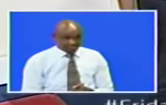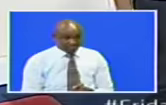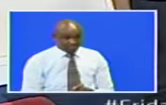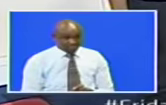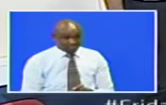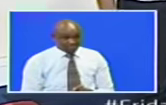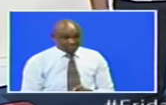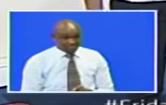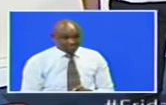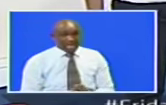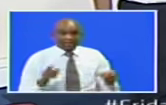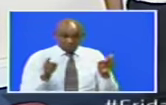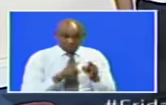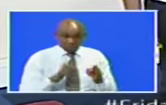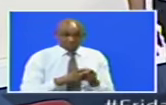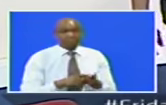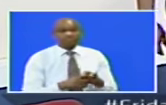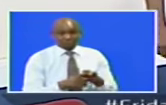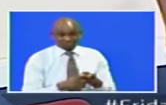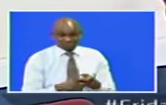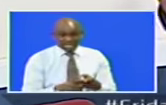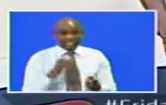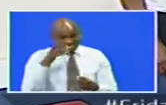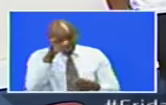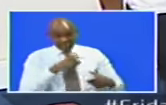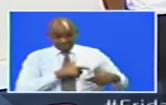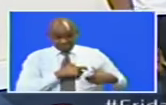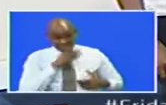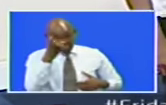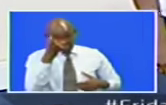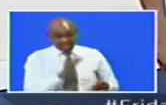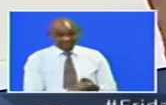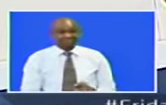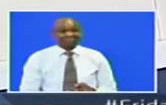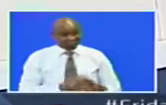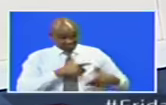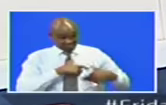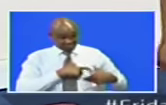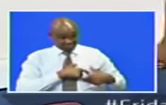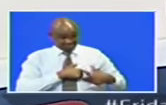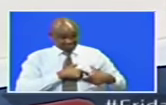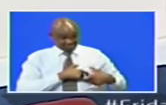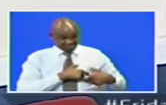Have your five seconds of... Uh-huh. Yeah, and the splendid her. She's watching somewhere, so... Who's that? Splendid her, you know,